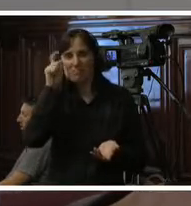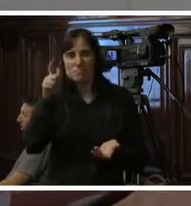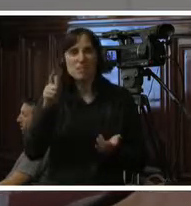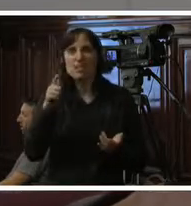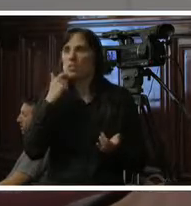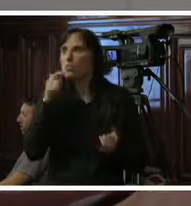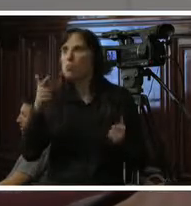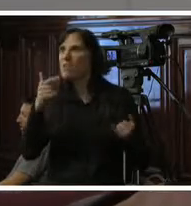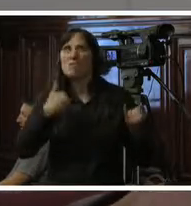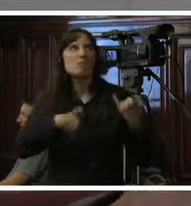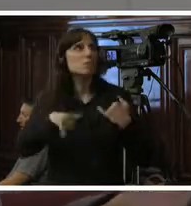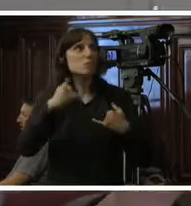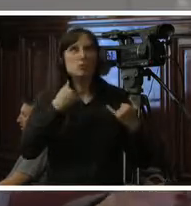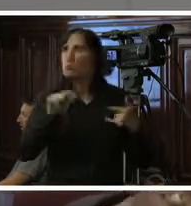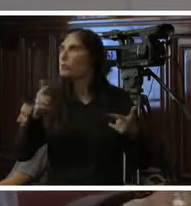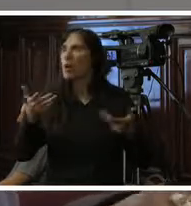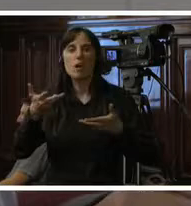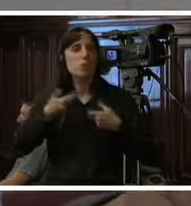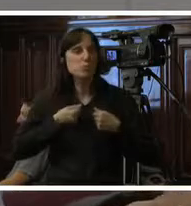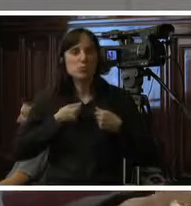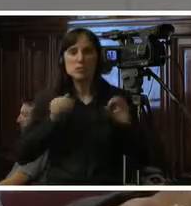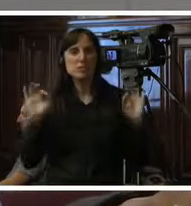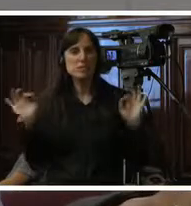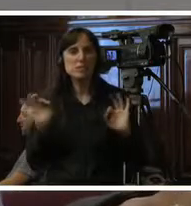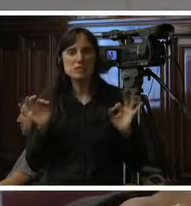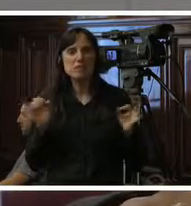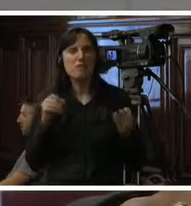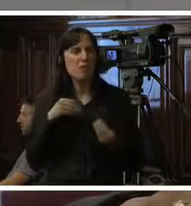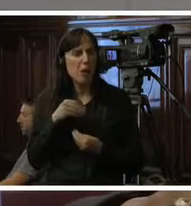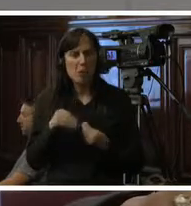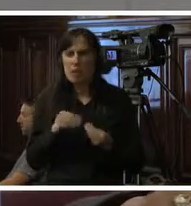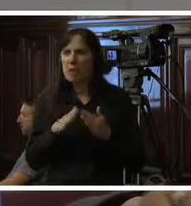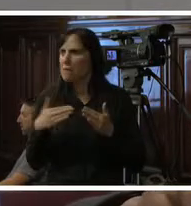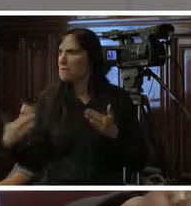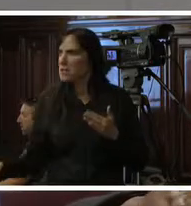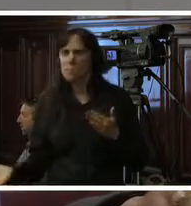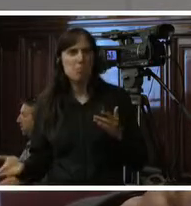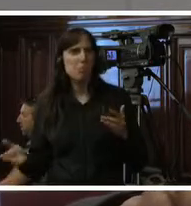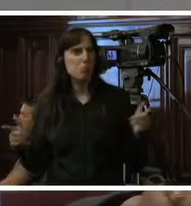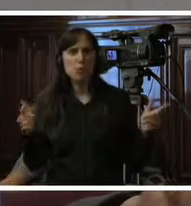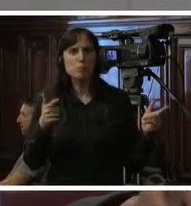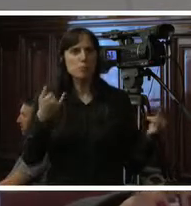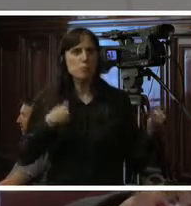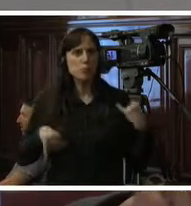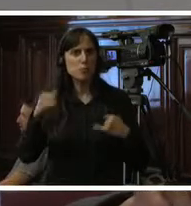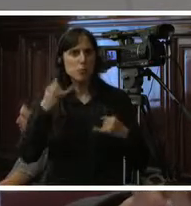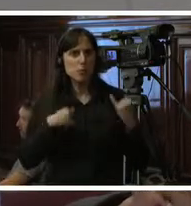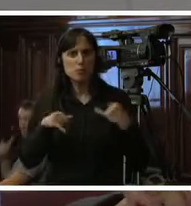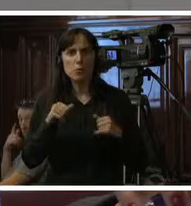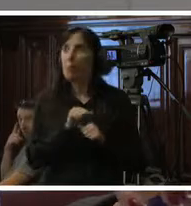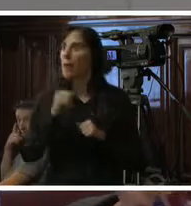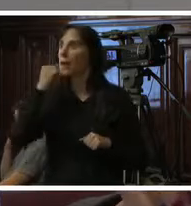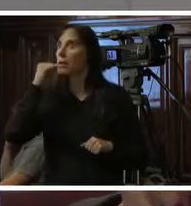support, family, neighborly or otherwise, to make a report. Yes. Or we have to try to find